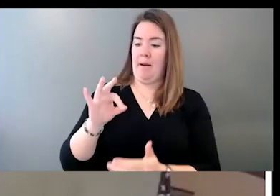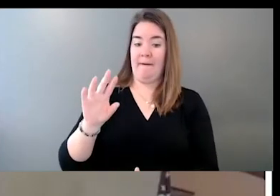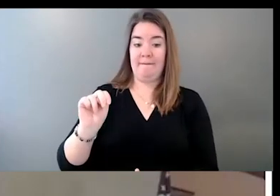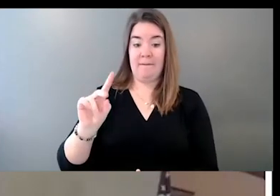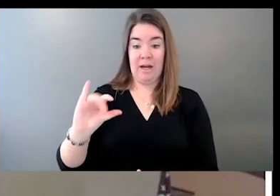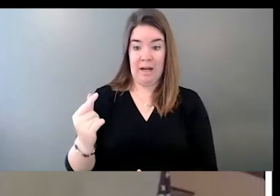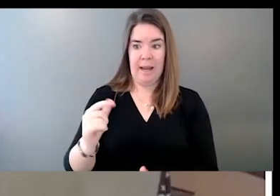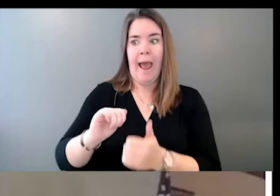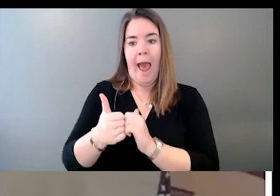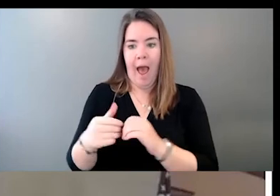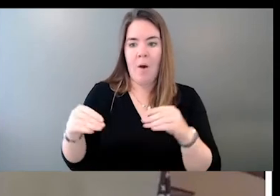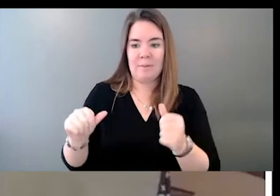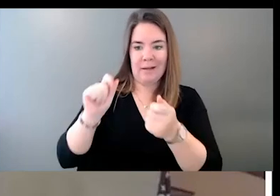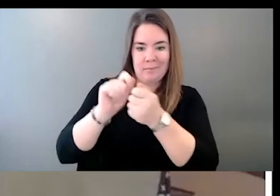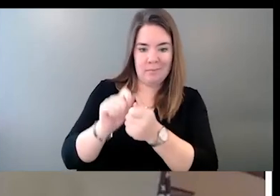Alicia Williamson.